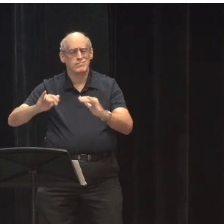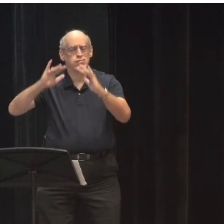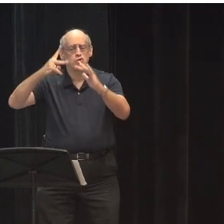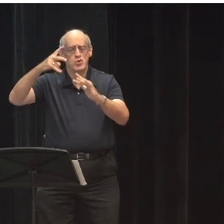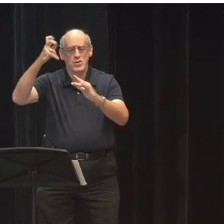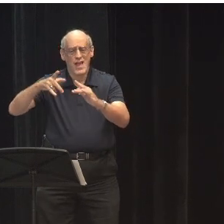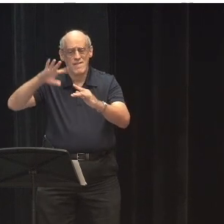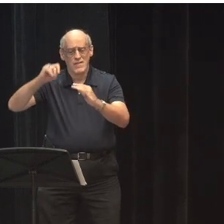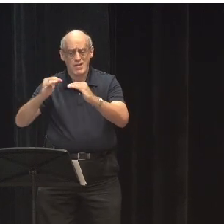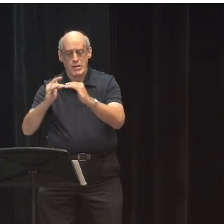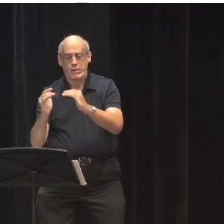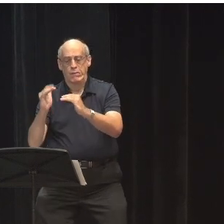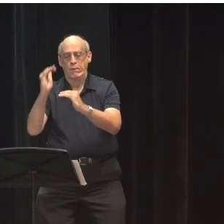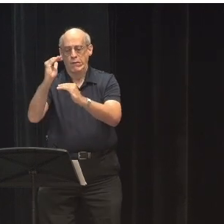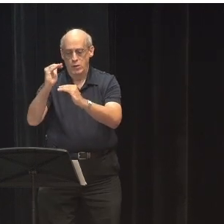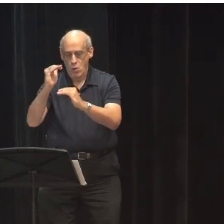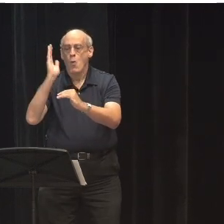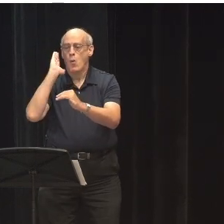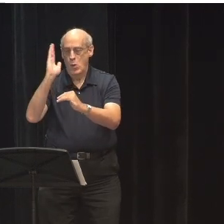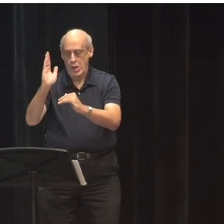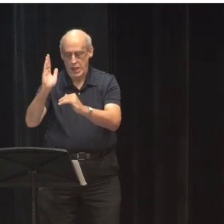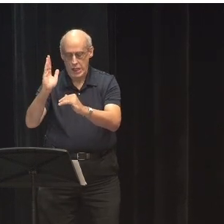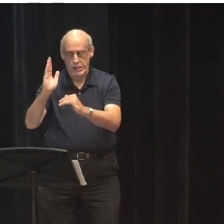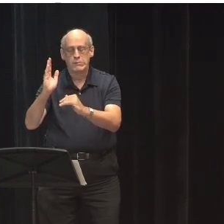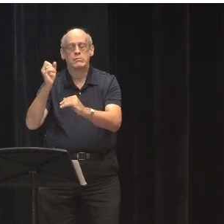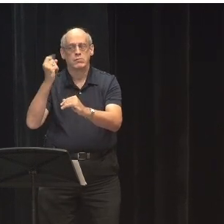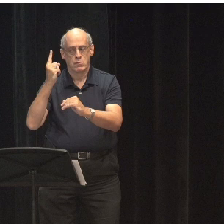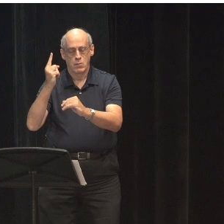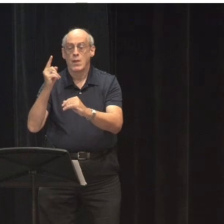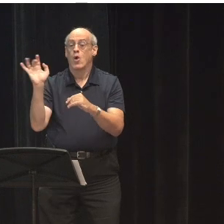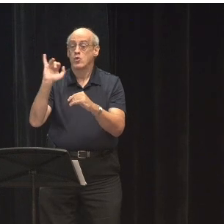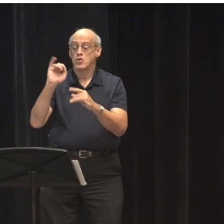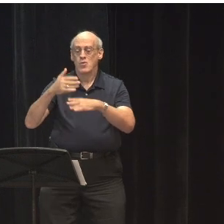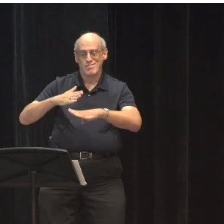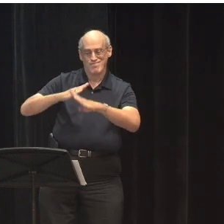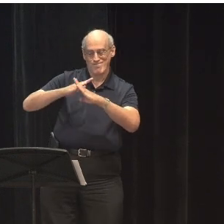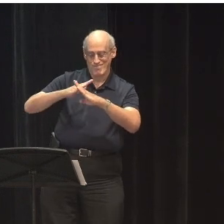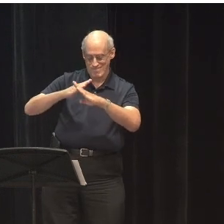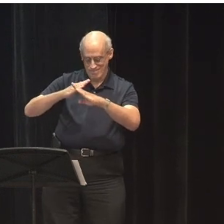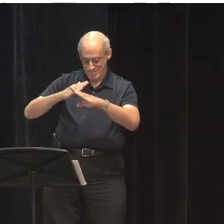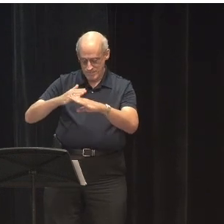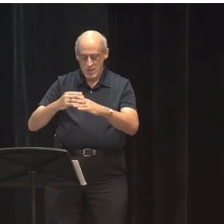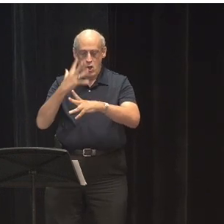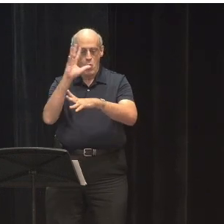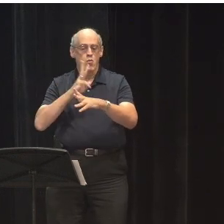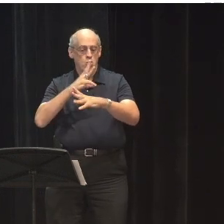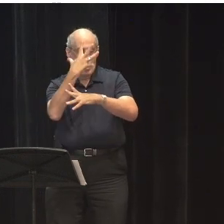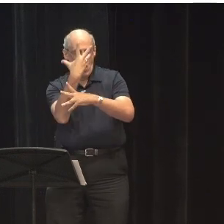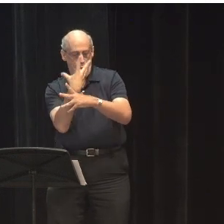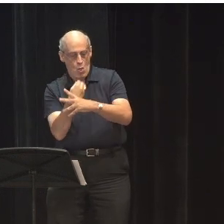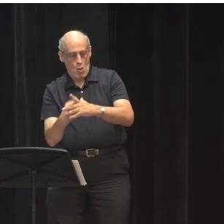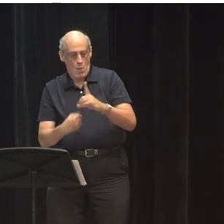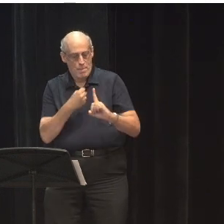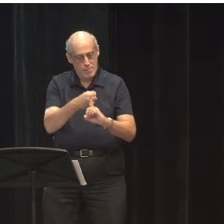2.5 feet of the current surface water elevation along the Hudson River, and also to prevent ponding and drainage impacts along